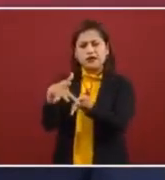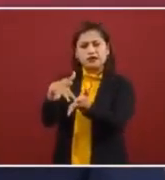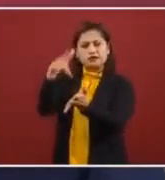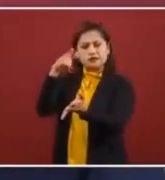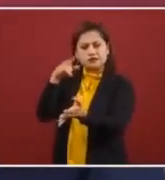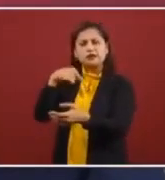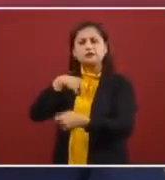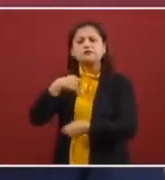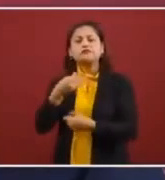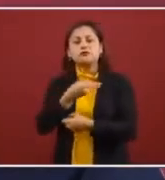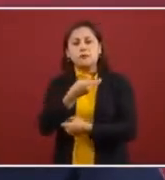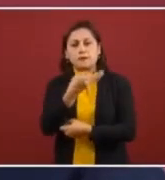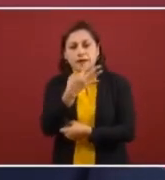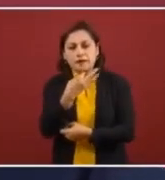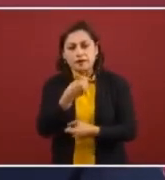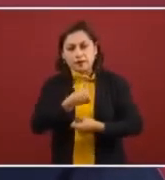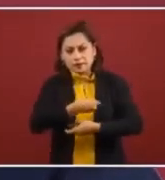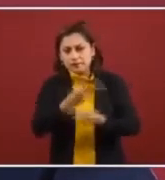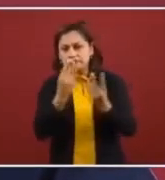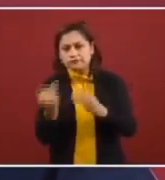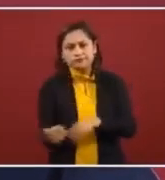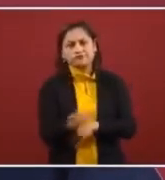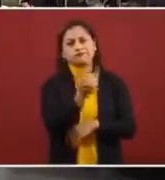system of